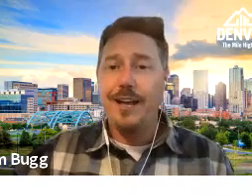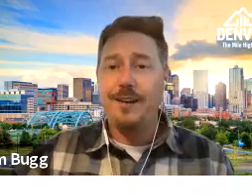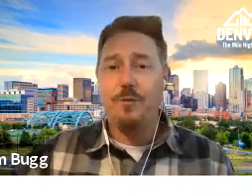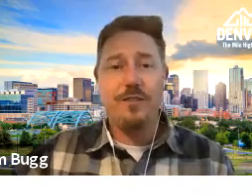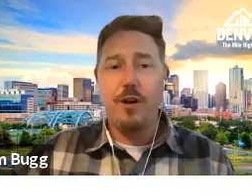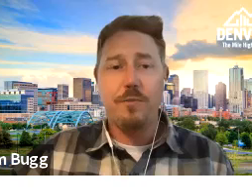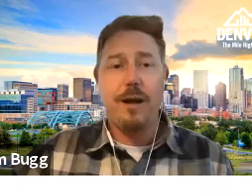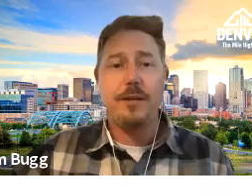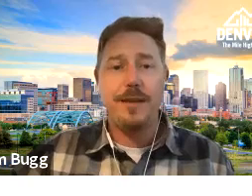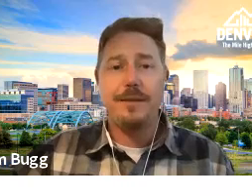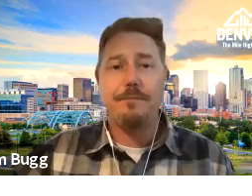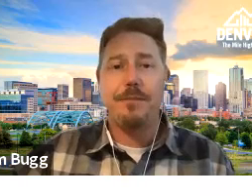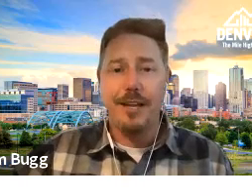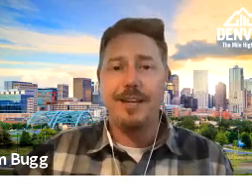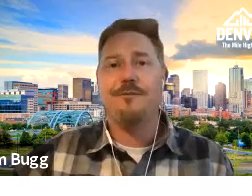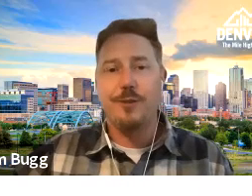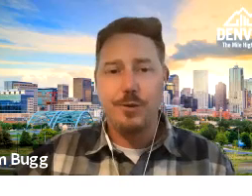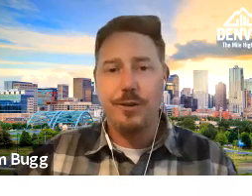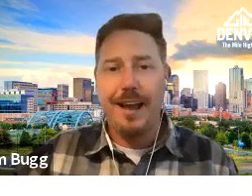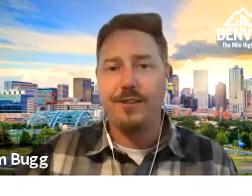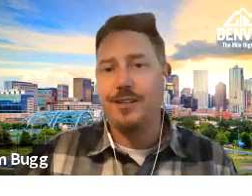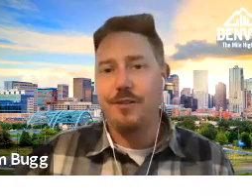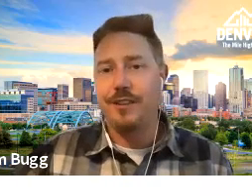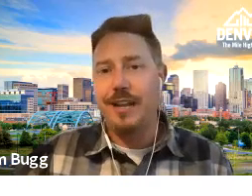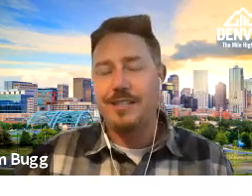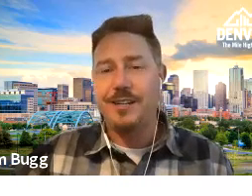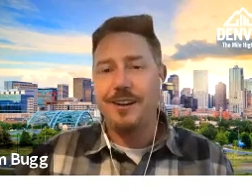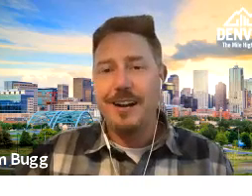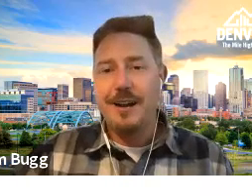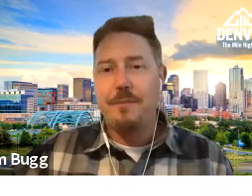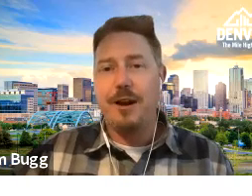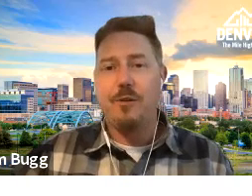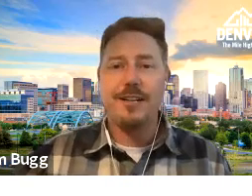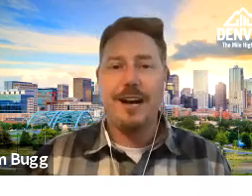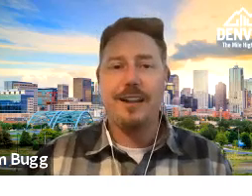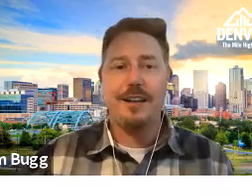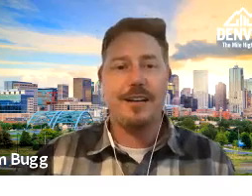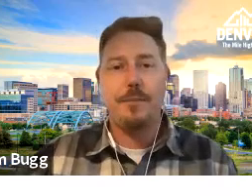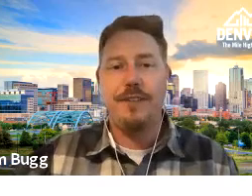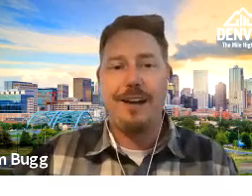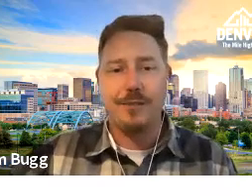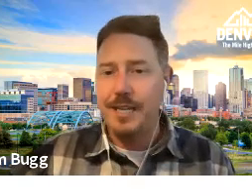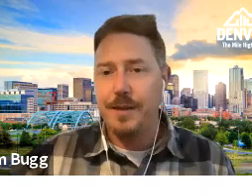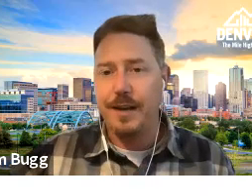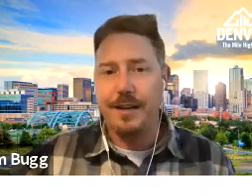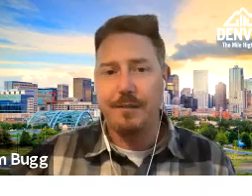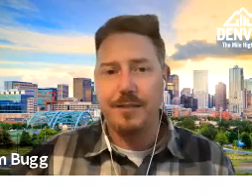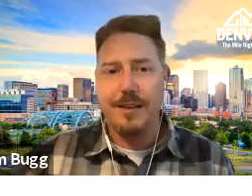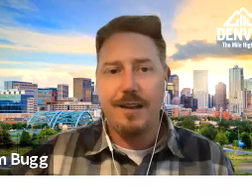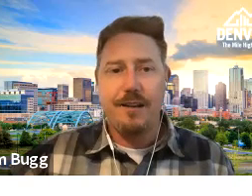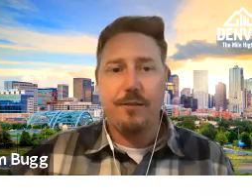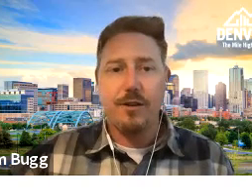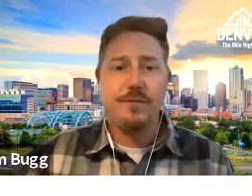know that we've all probably been in plenty of virtual gatherings over the last year, but I wanted to highlight a couple of housekeeping